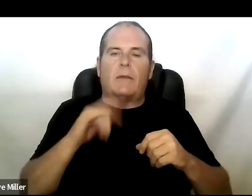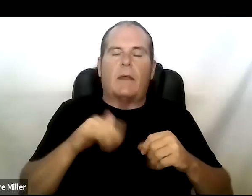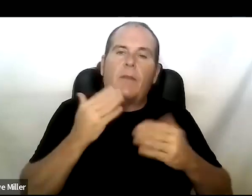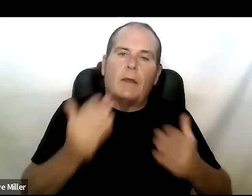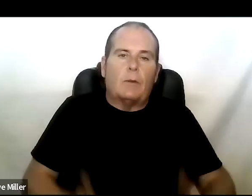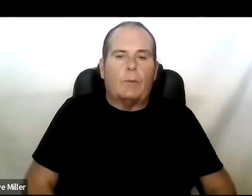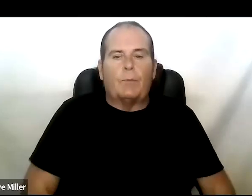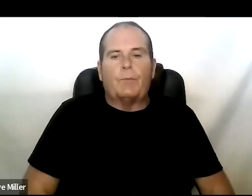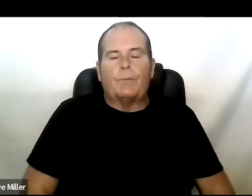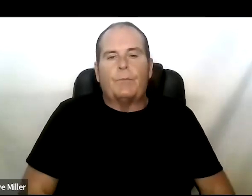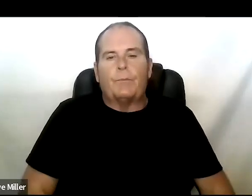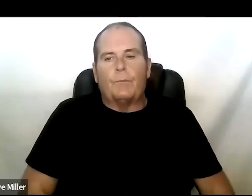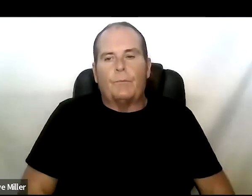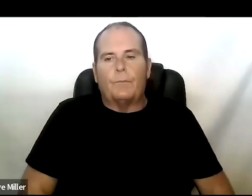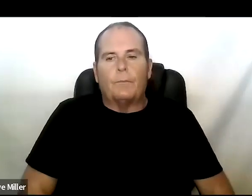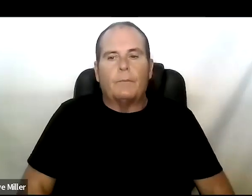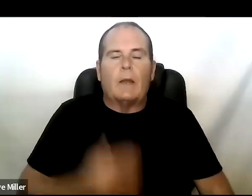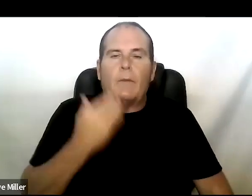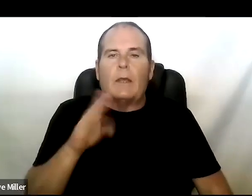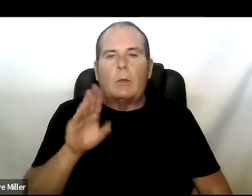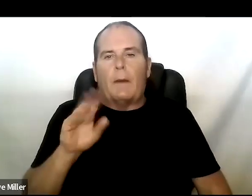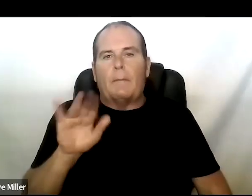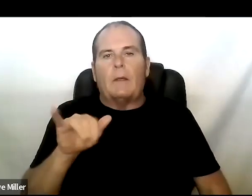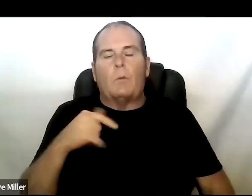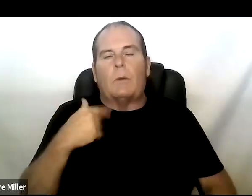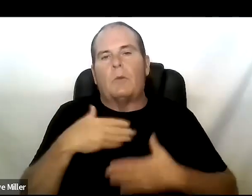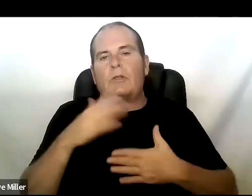you. Thank you, Bobby. We appreciate it.